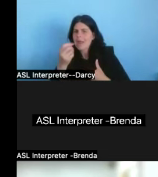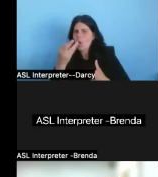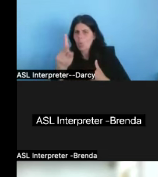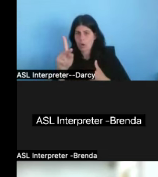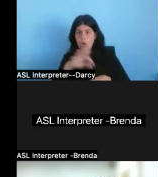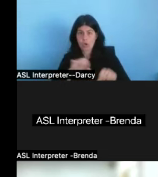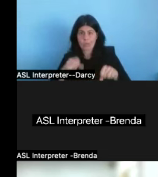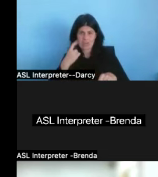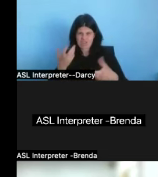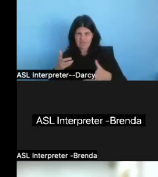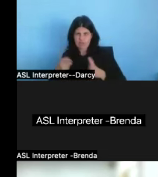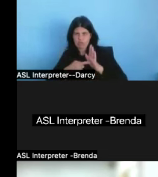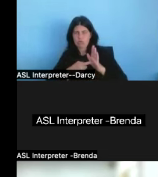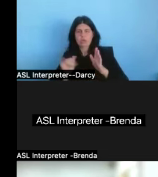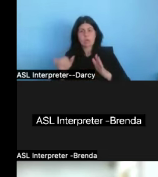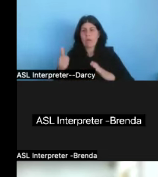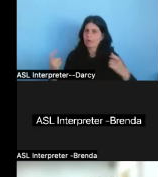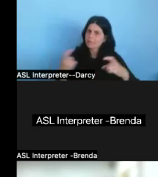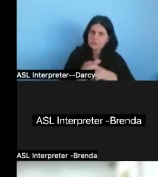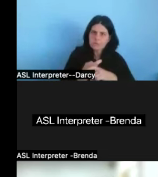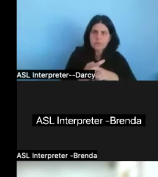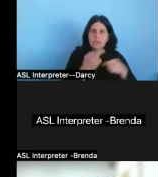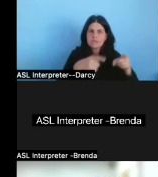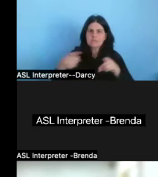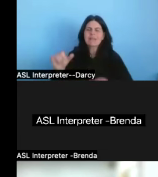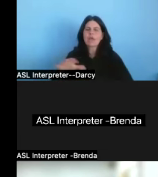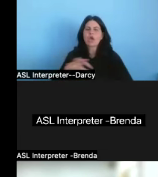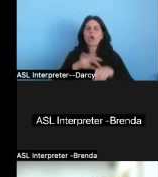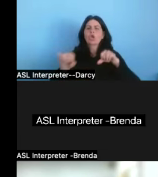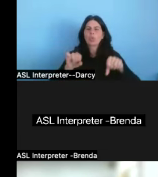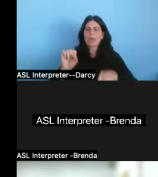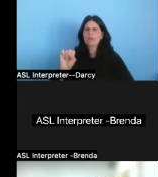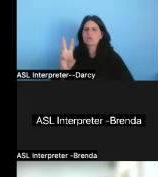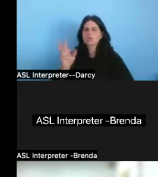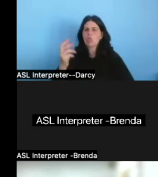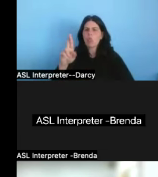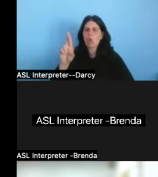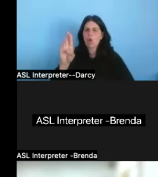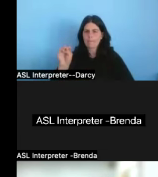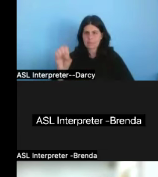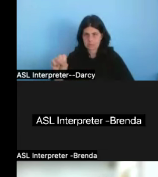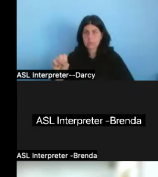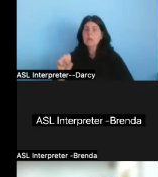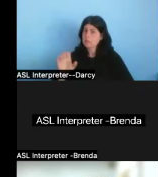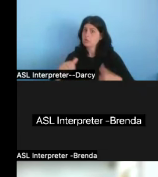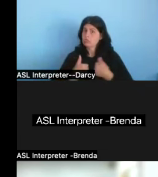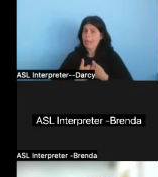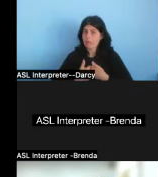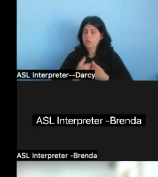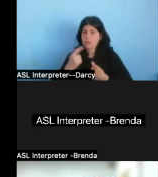then there's also complex sequences like earthquake swarms. And that can be challenging for these Shake Alert algorithms